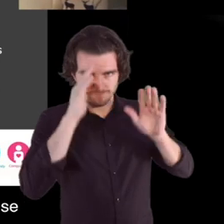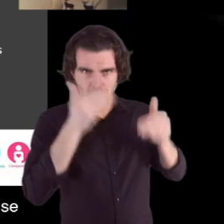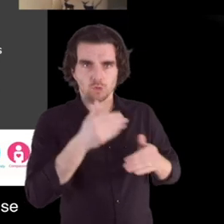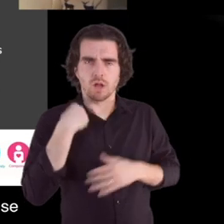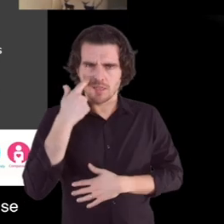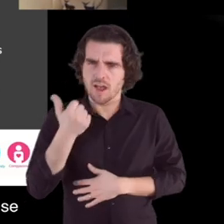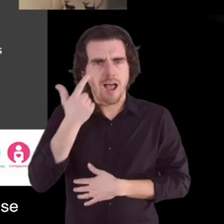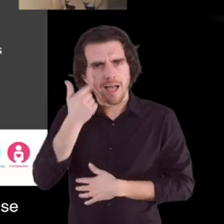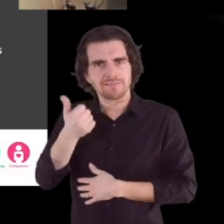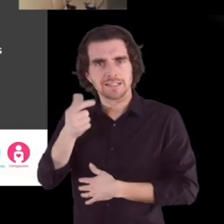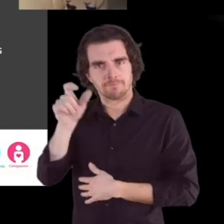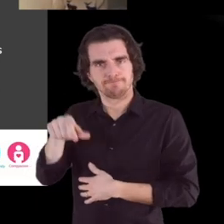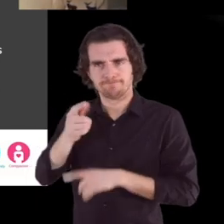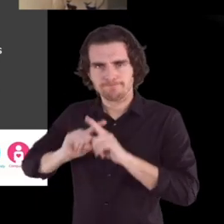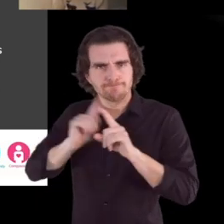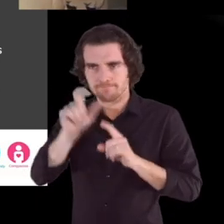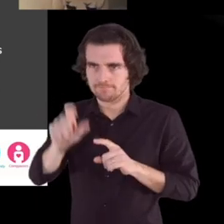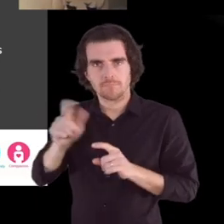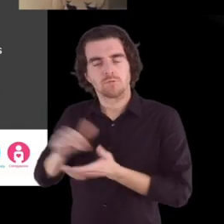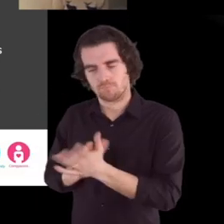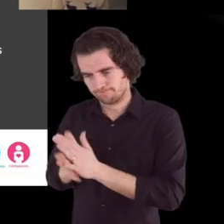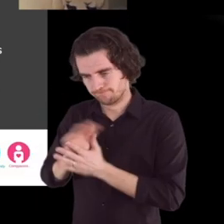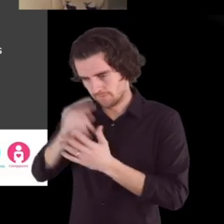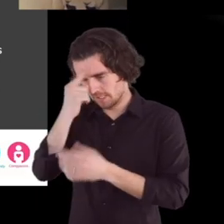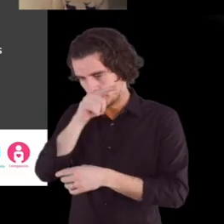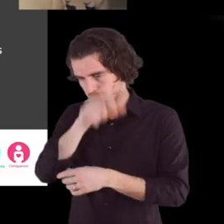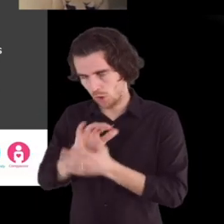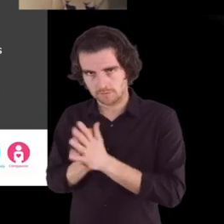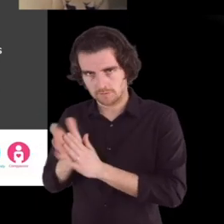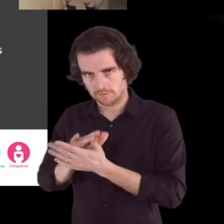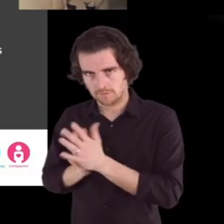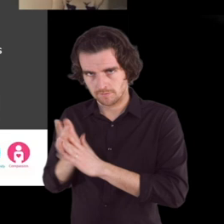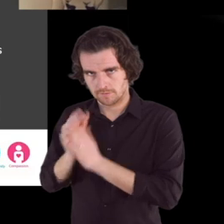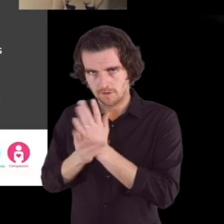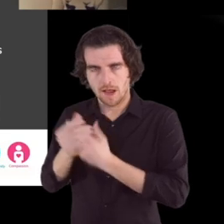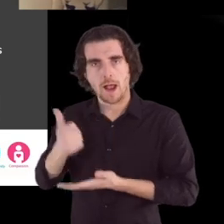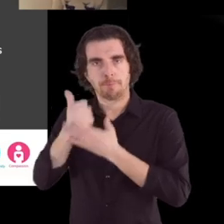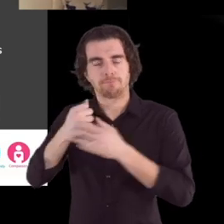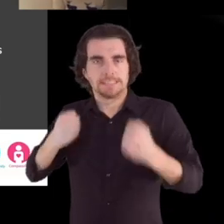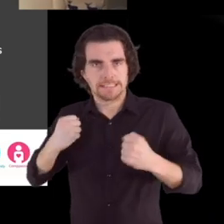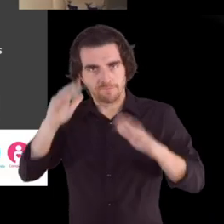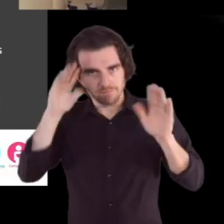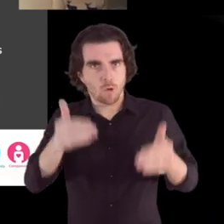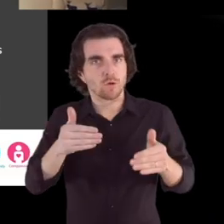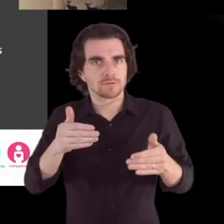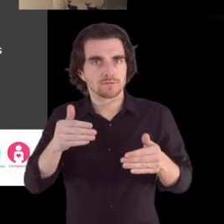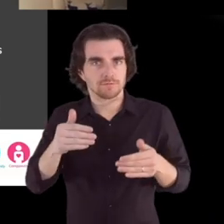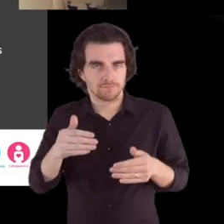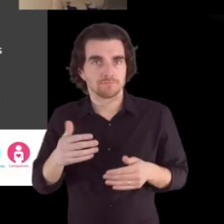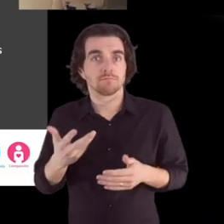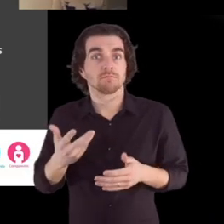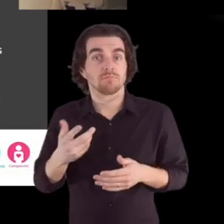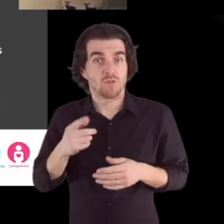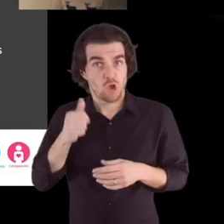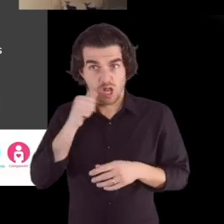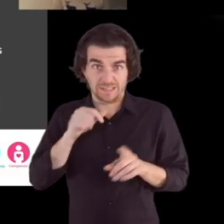thought that was a lovely exercise that we could all practice. And to remind yourself why you're doing the job and that you really are making a difference. I know